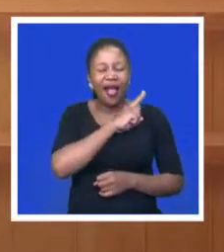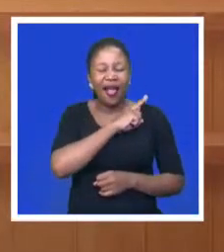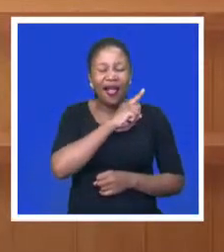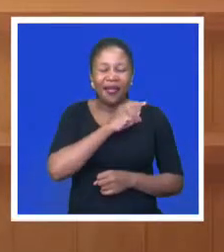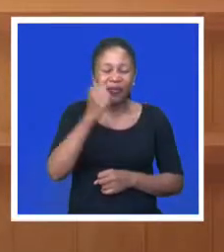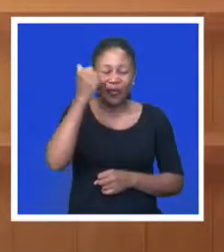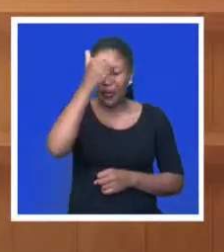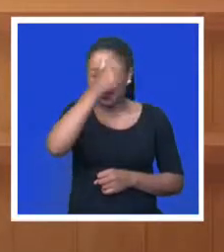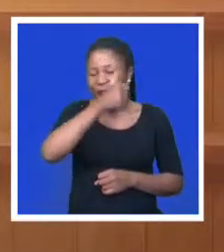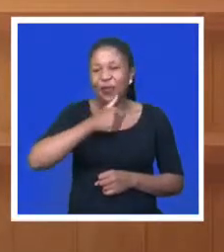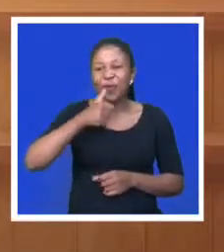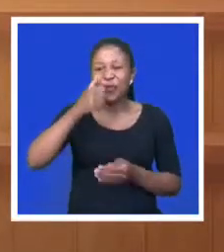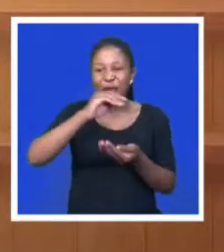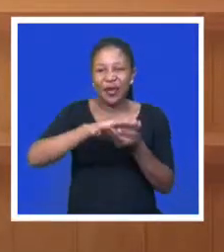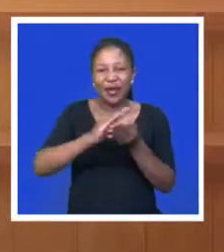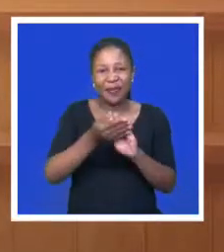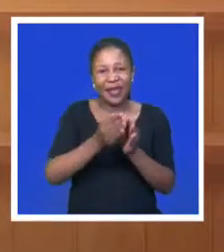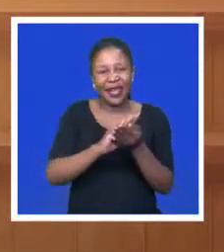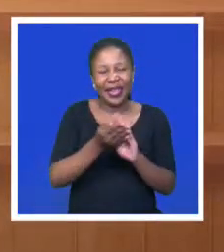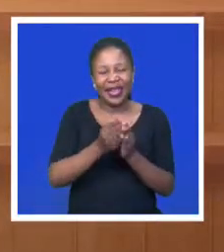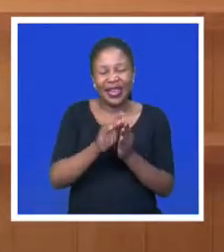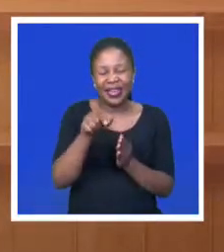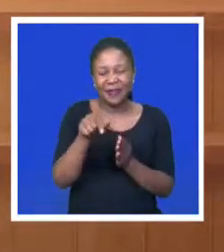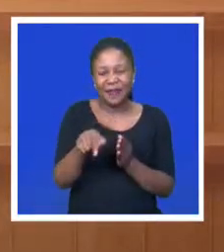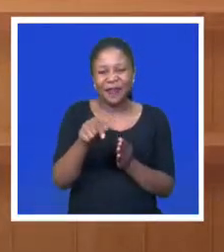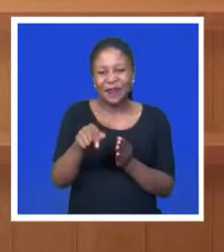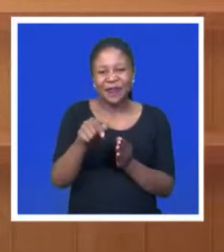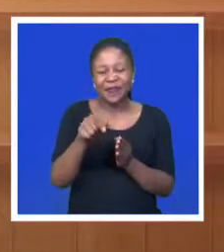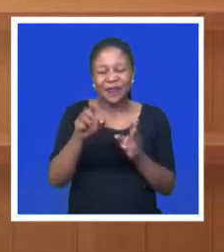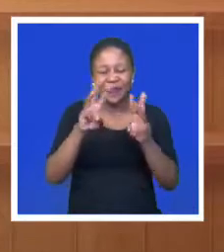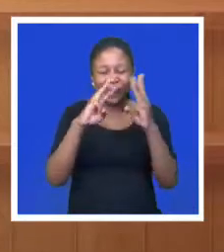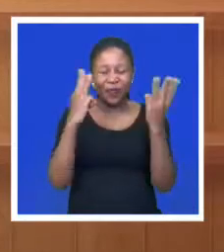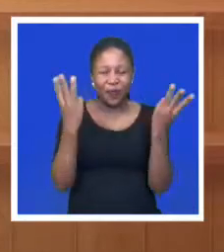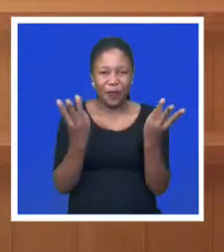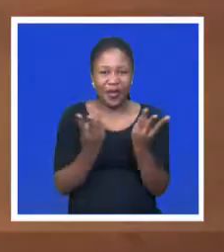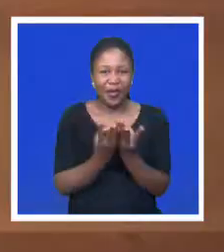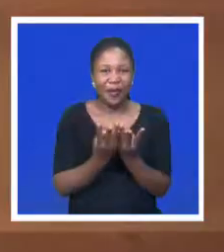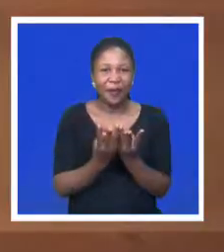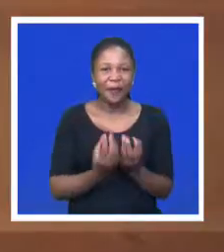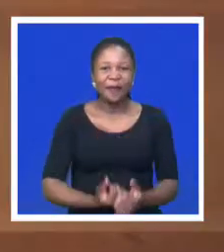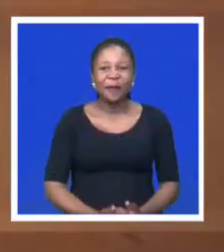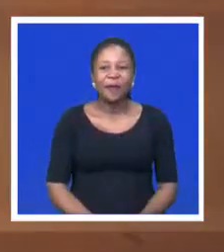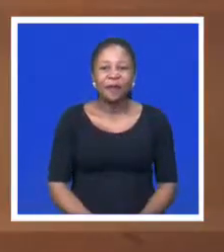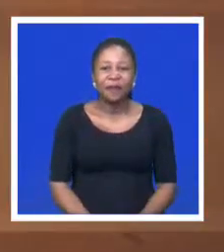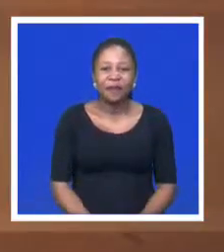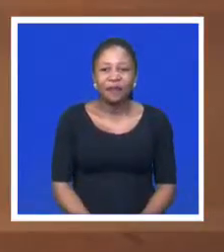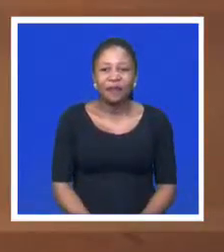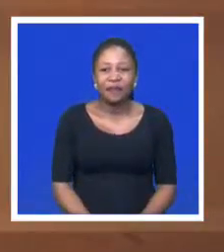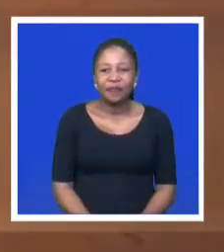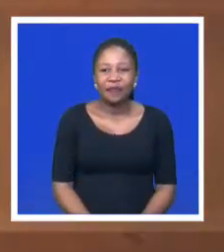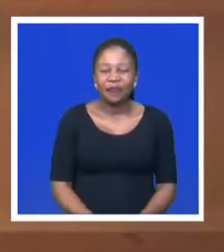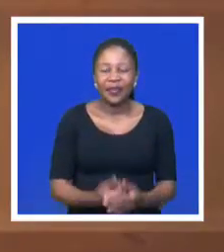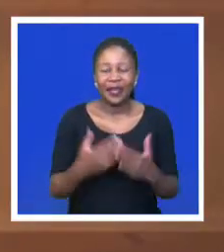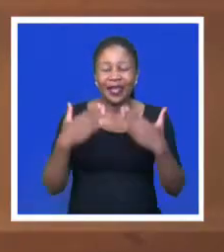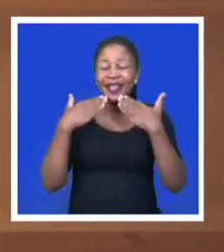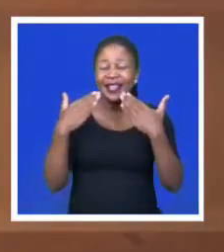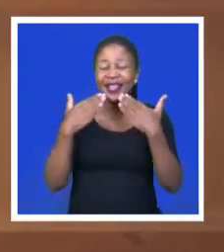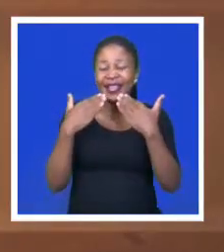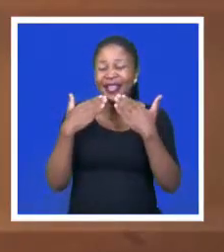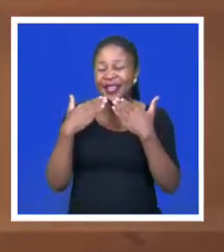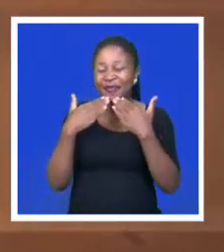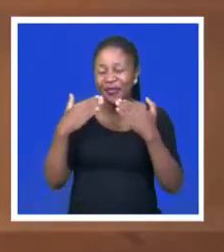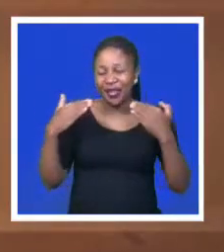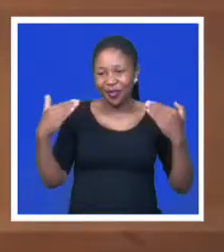That is the end of our today's lesson, dear Lena et al. Thank you very much, Miss Winnie. It was a